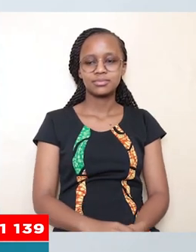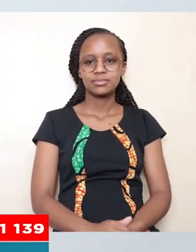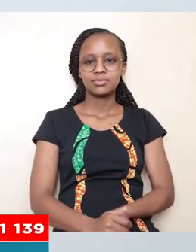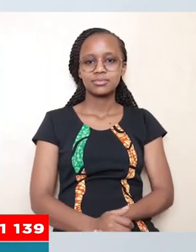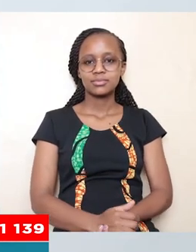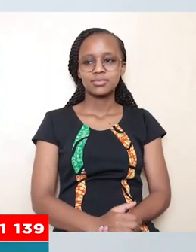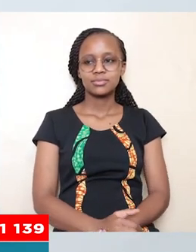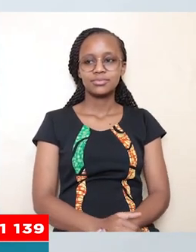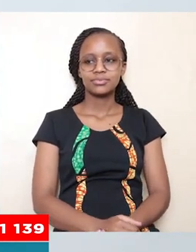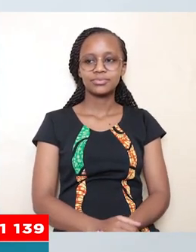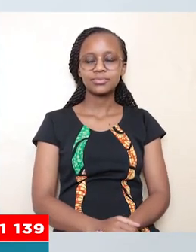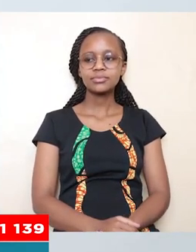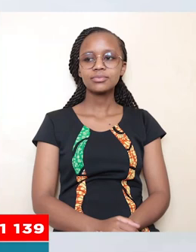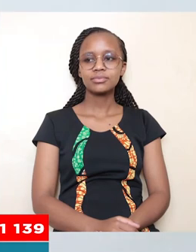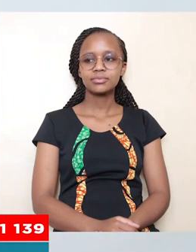So,